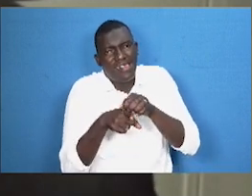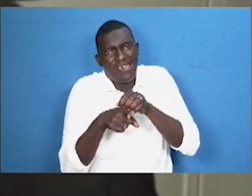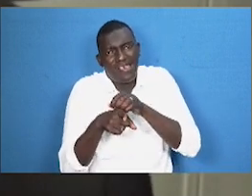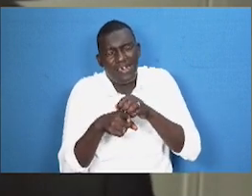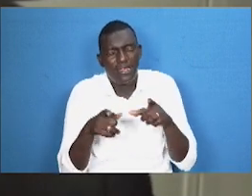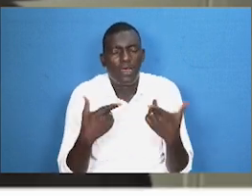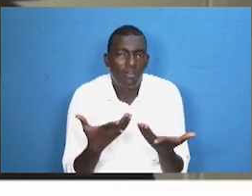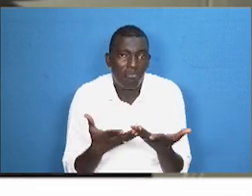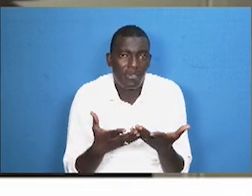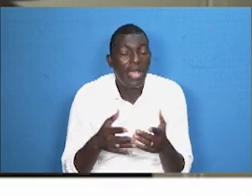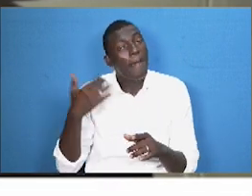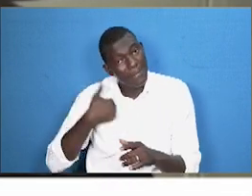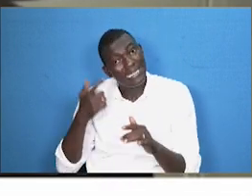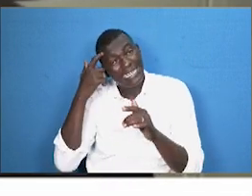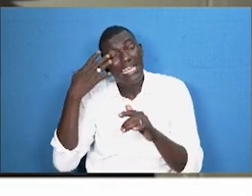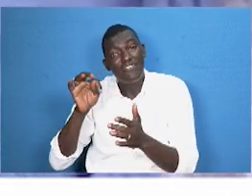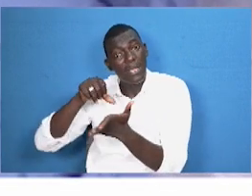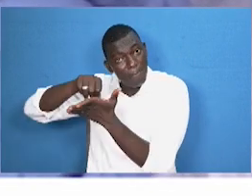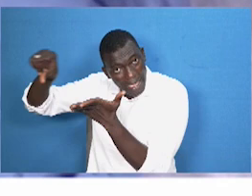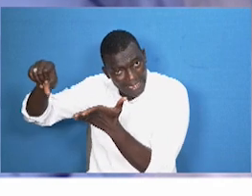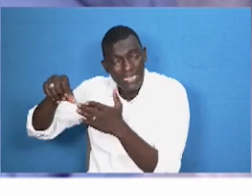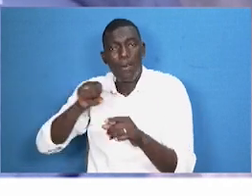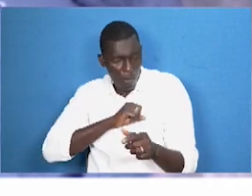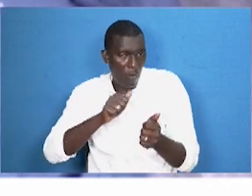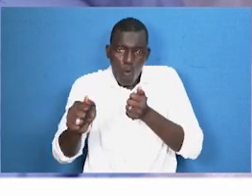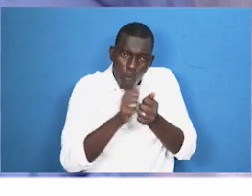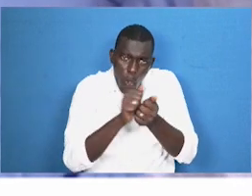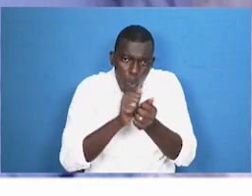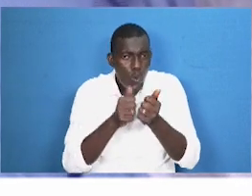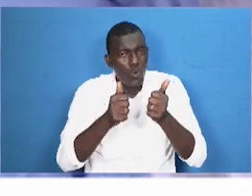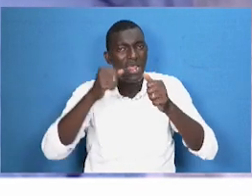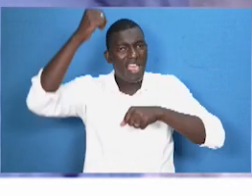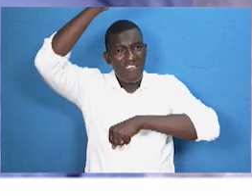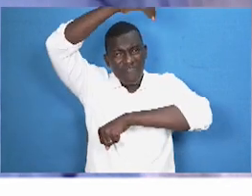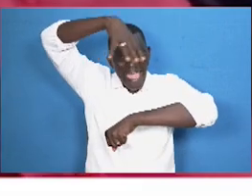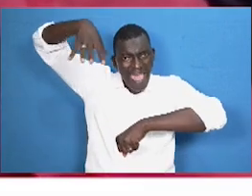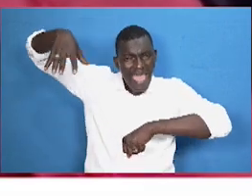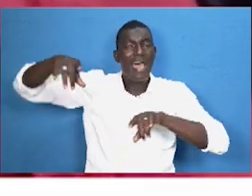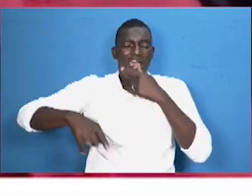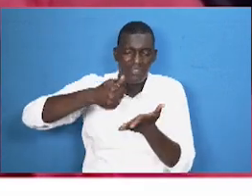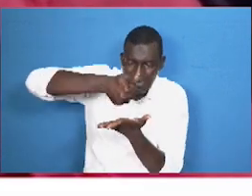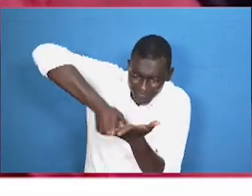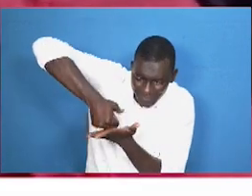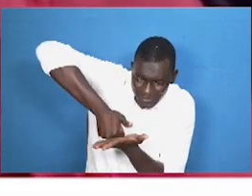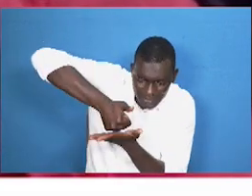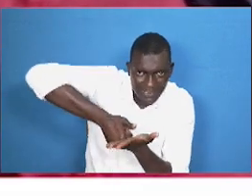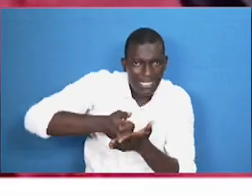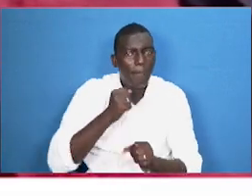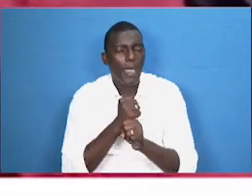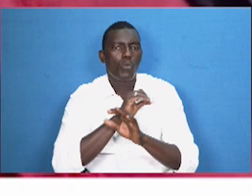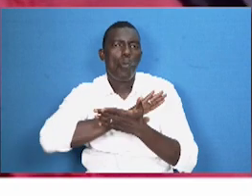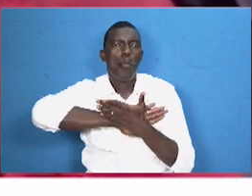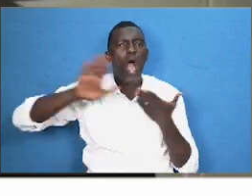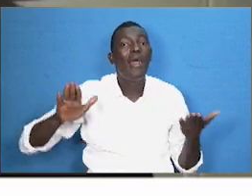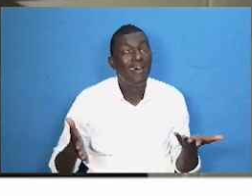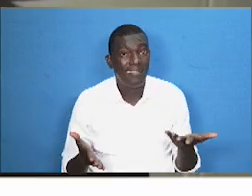iron it a little bit and put on the panties because you are so much worried that you will have a program to attend, or you have, because you have a new clue, it thinks